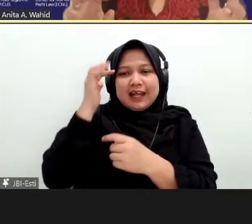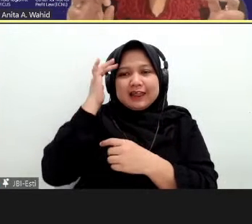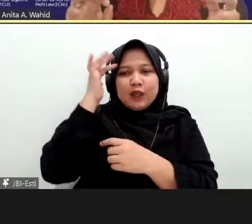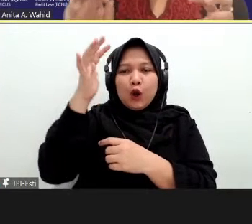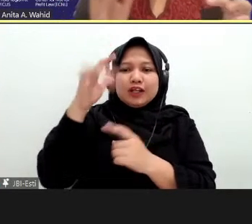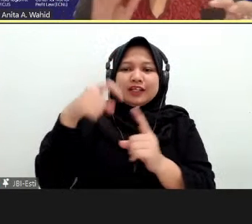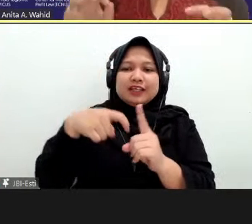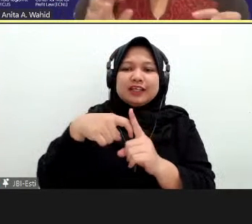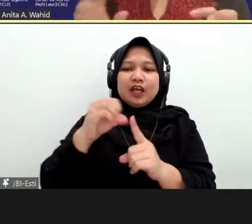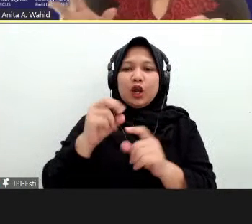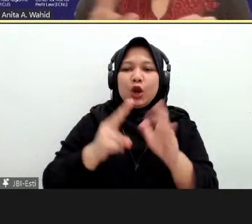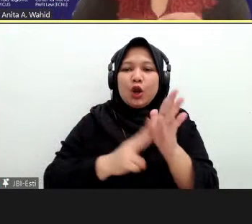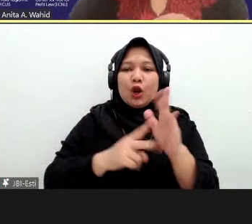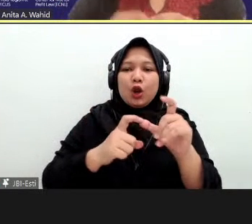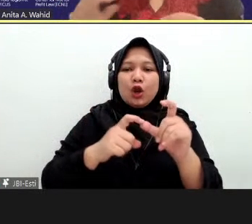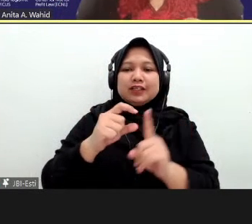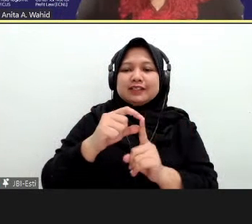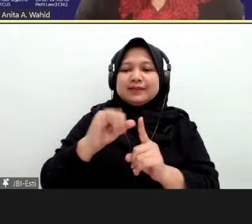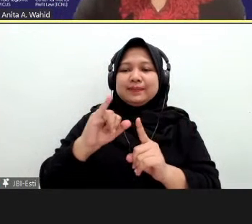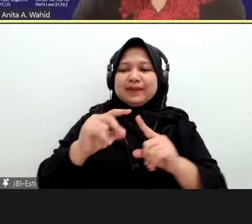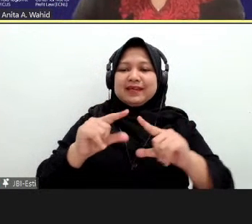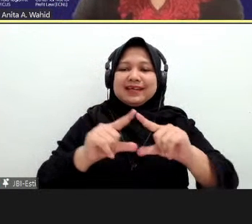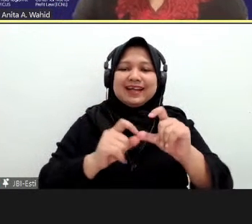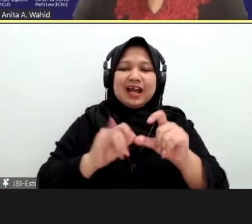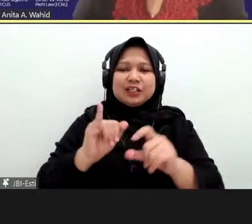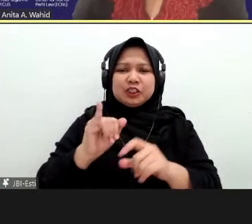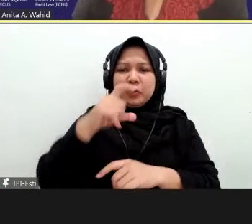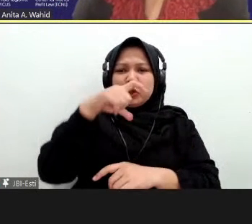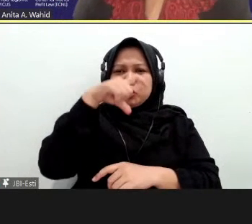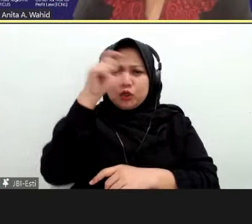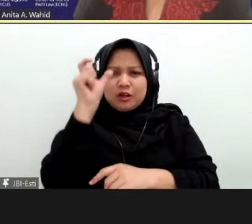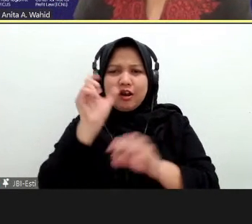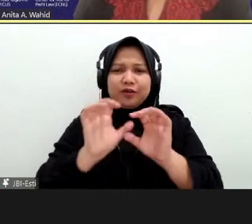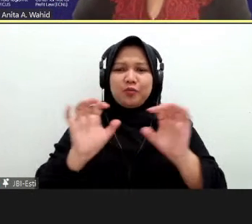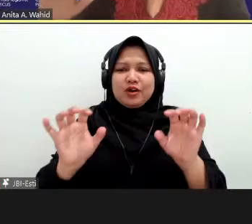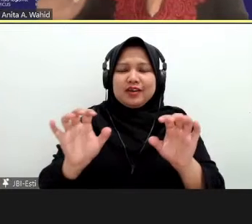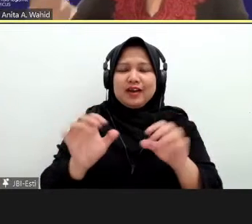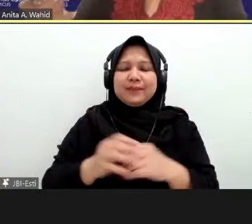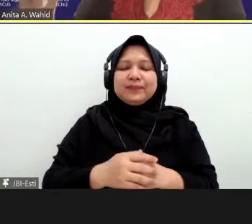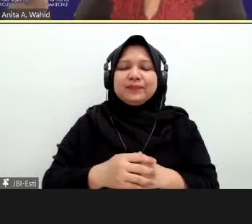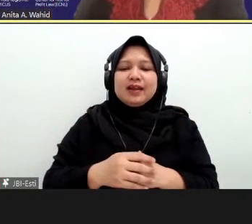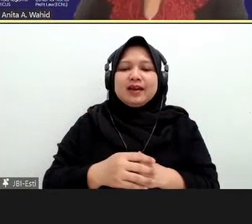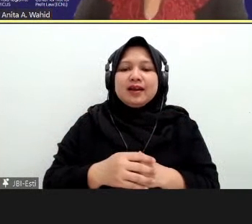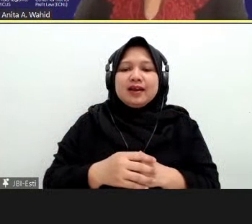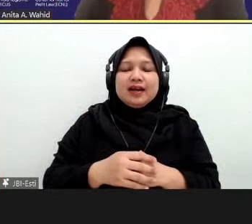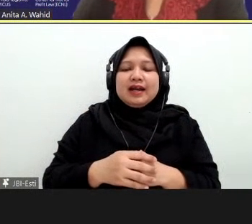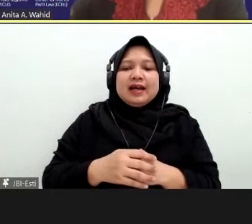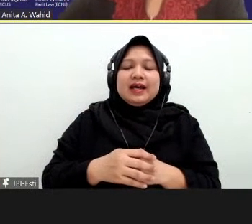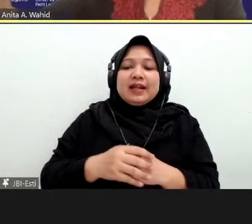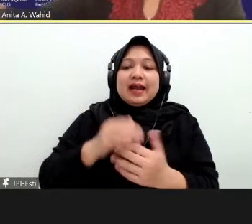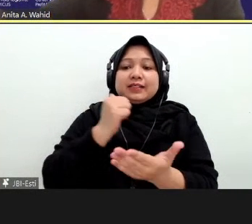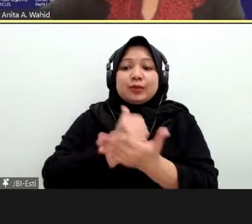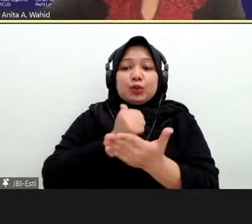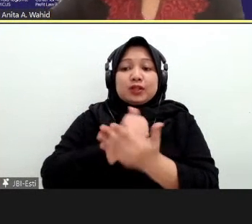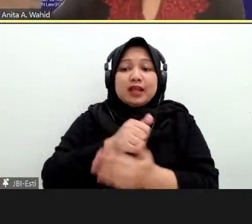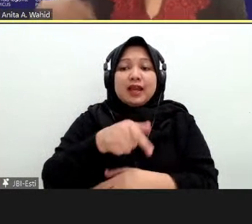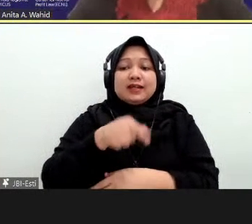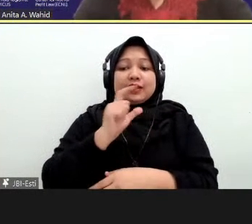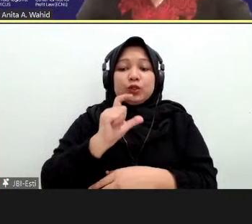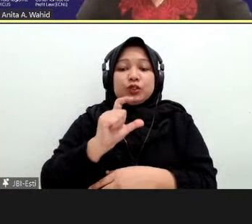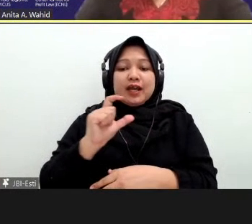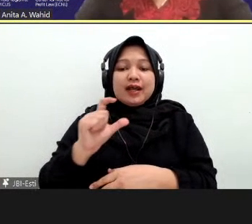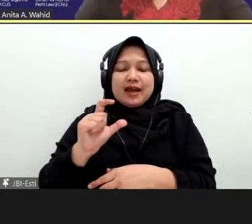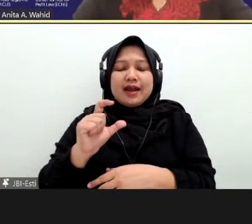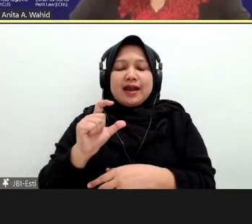a conspiracy theories with the suspicions. And so this is exactly a way that